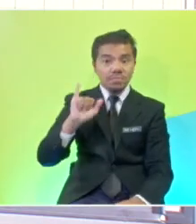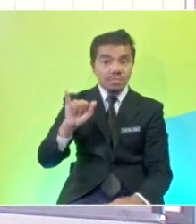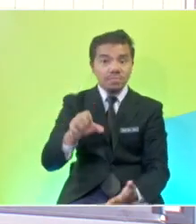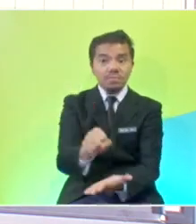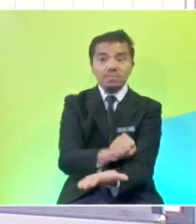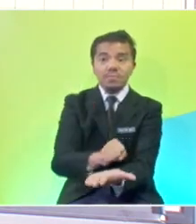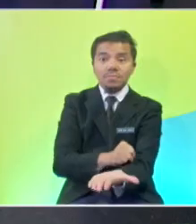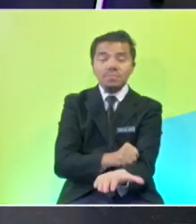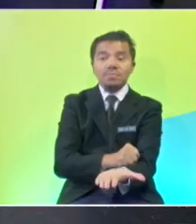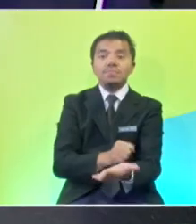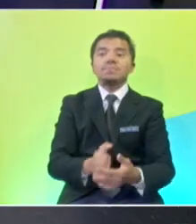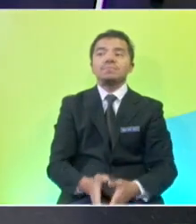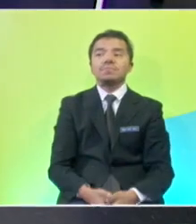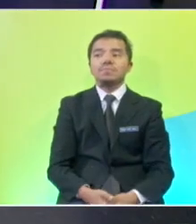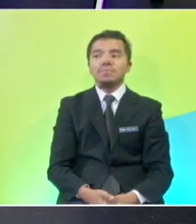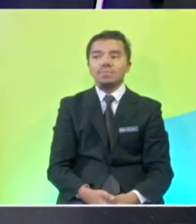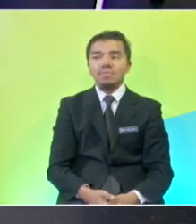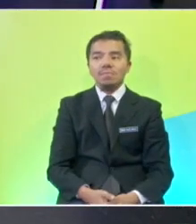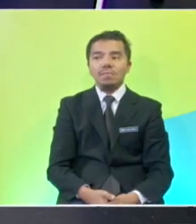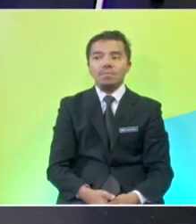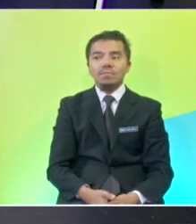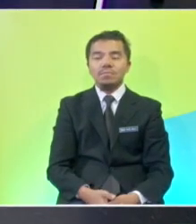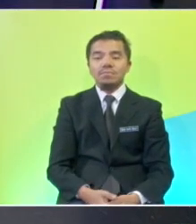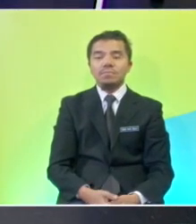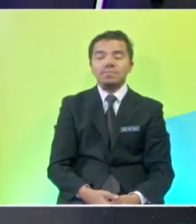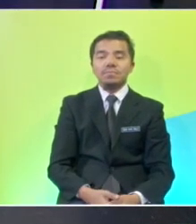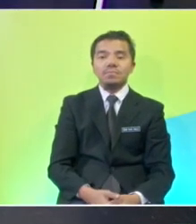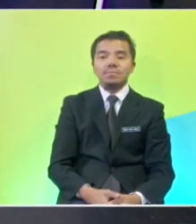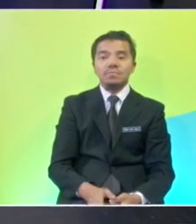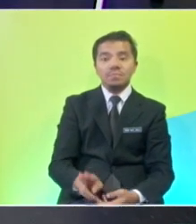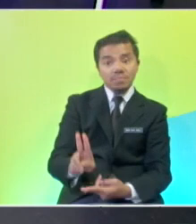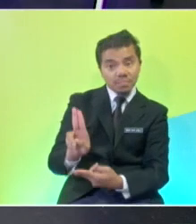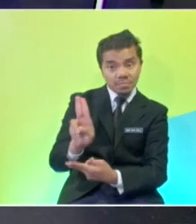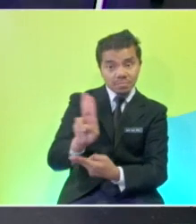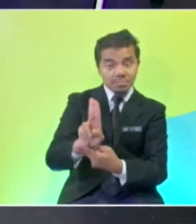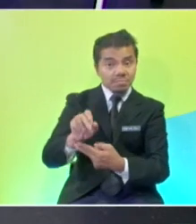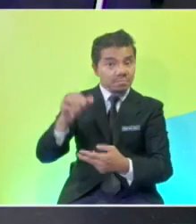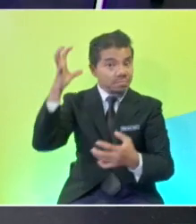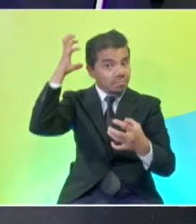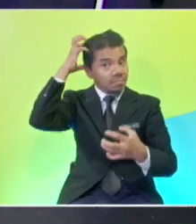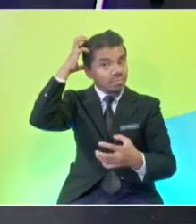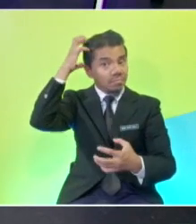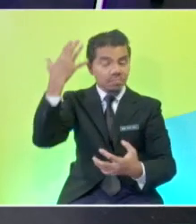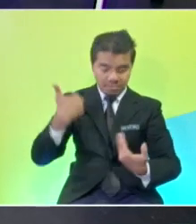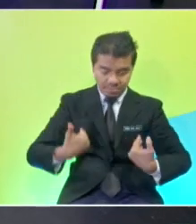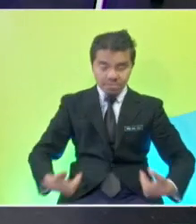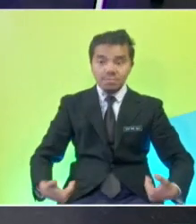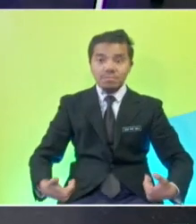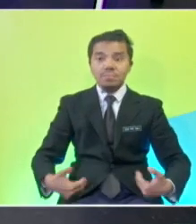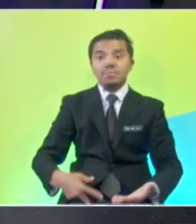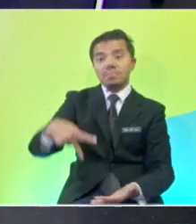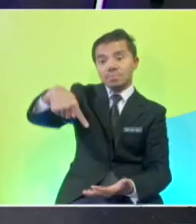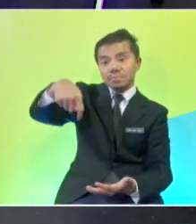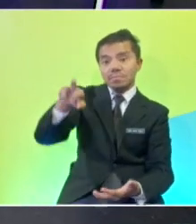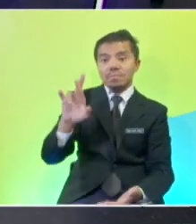teacher. So, central nervous system is for involving the brain And the spinal cord. the spinal cord, Yeah. whereas peripheral